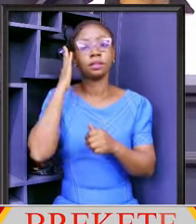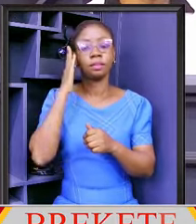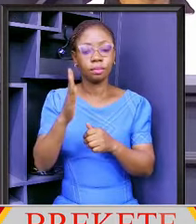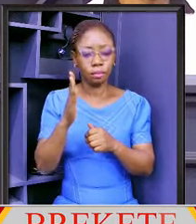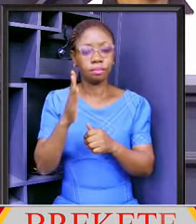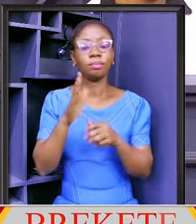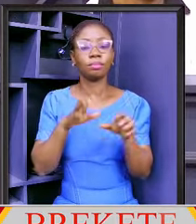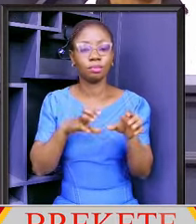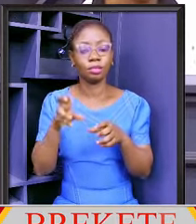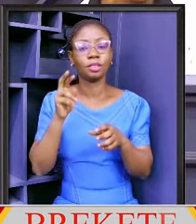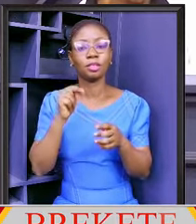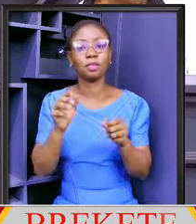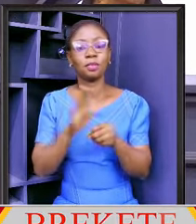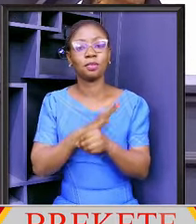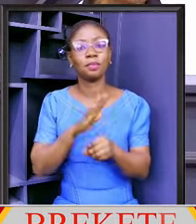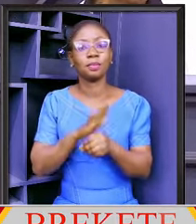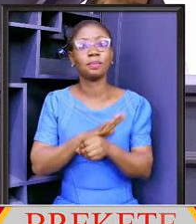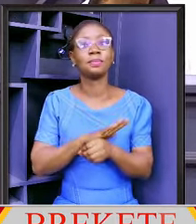my ordinary president,